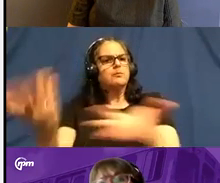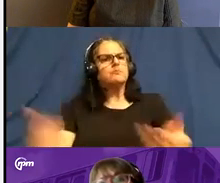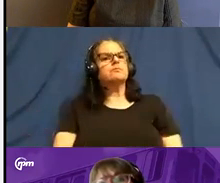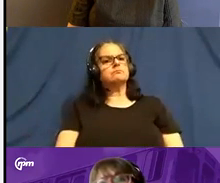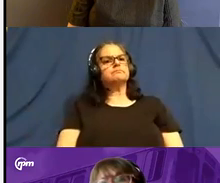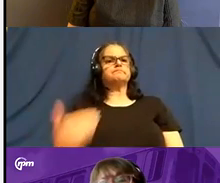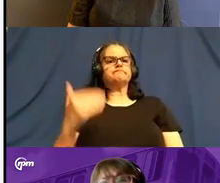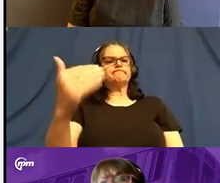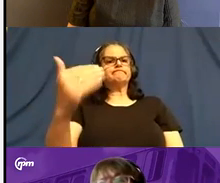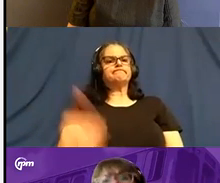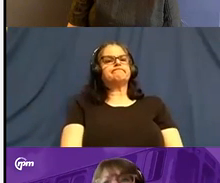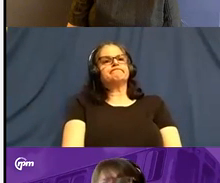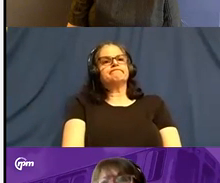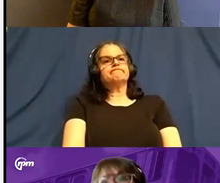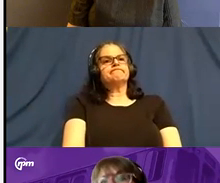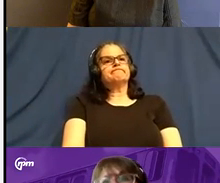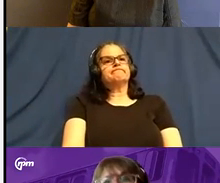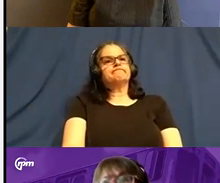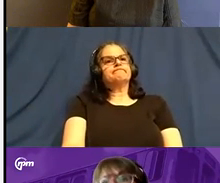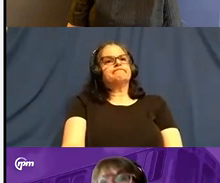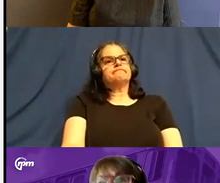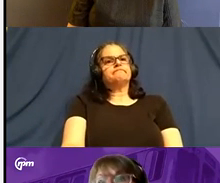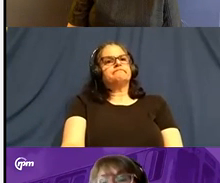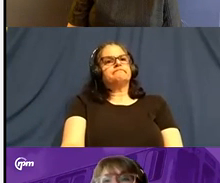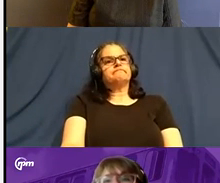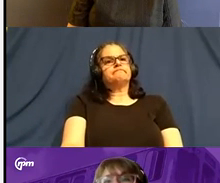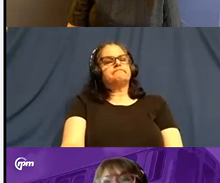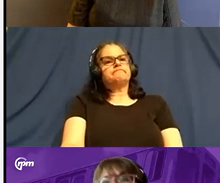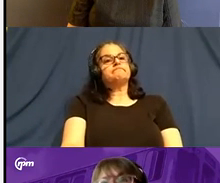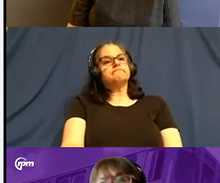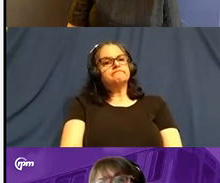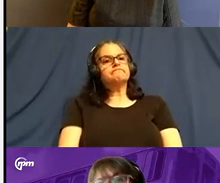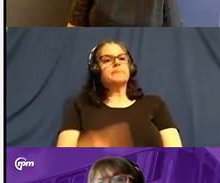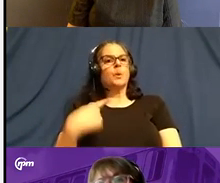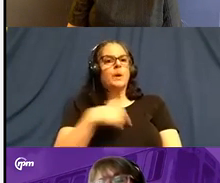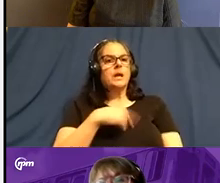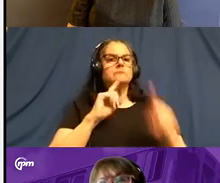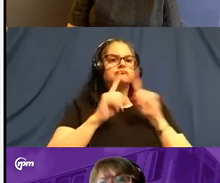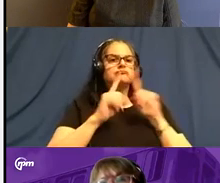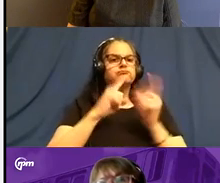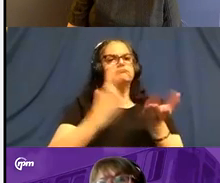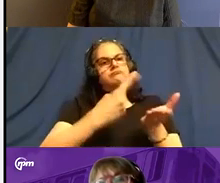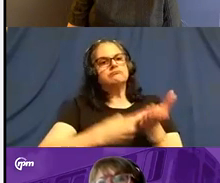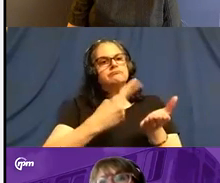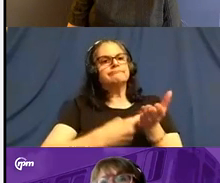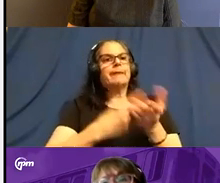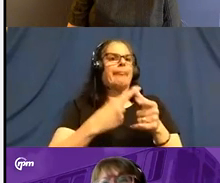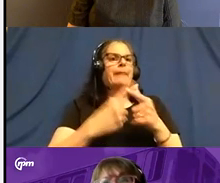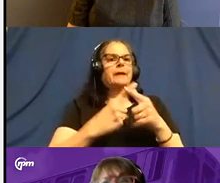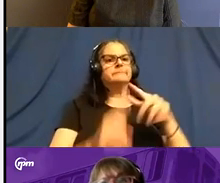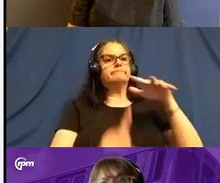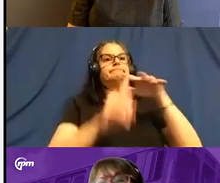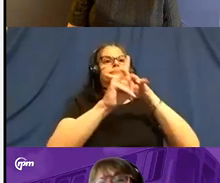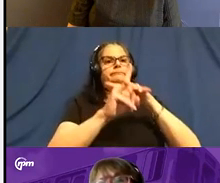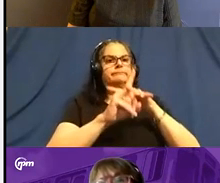And as we had these conversations, then obviously came along a pandemic, which hammered on small businesses even more, making